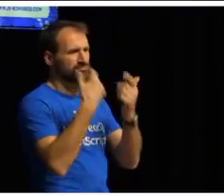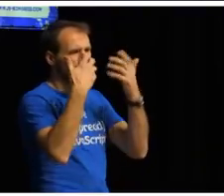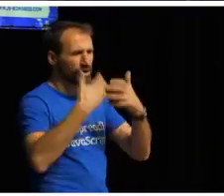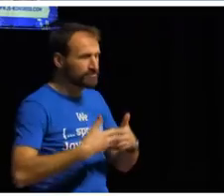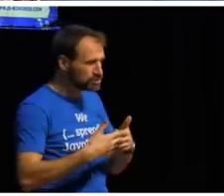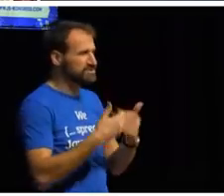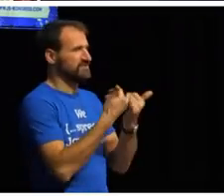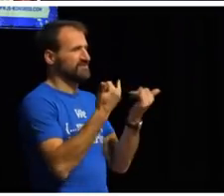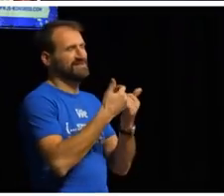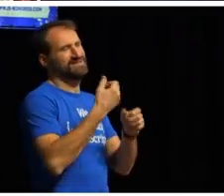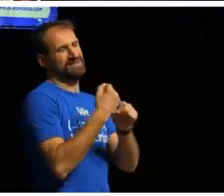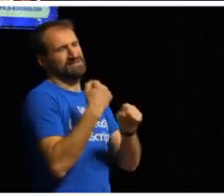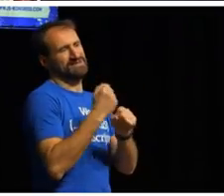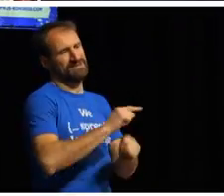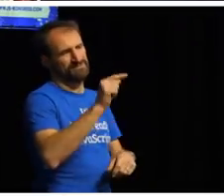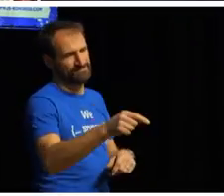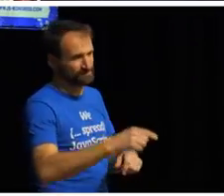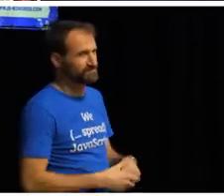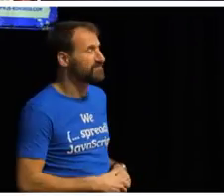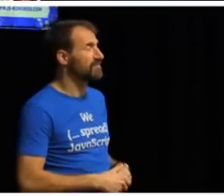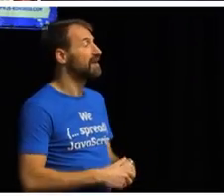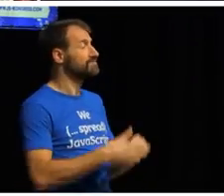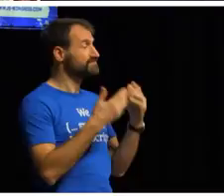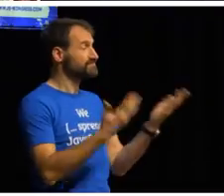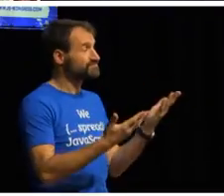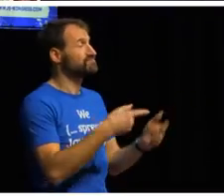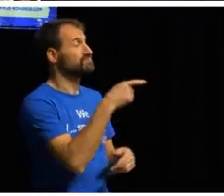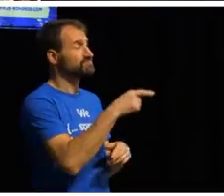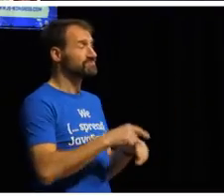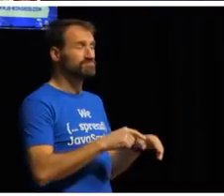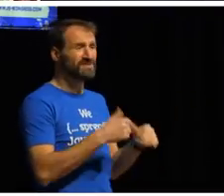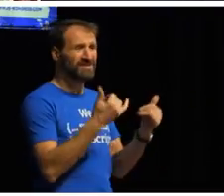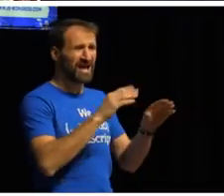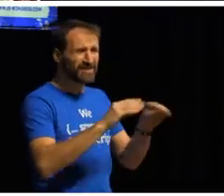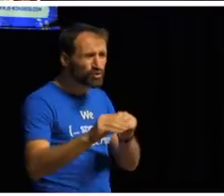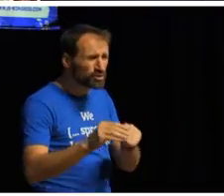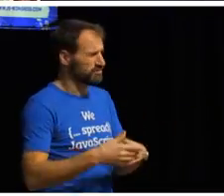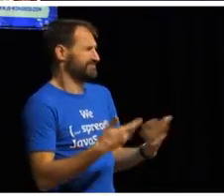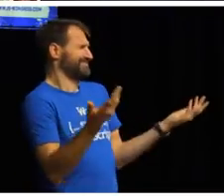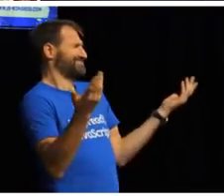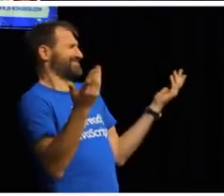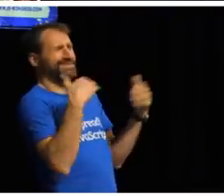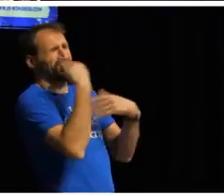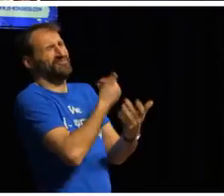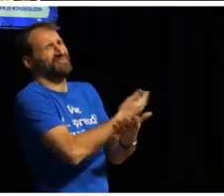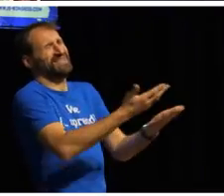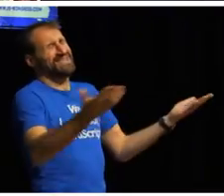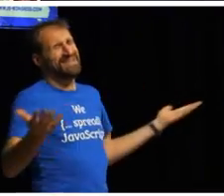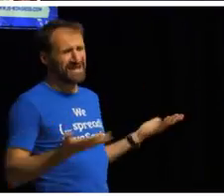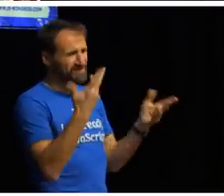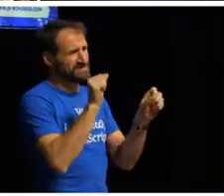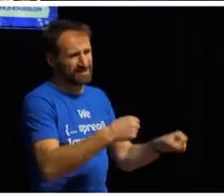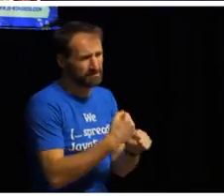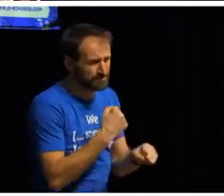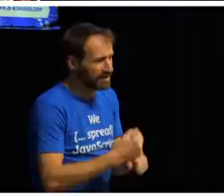quite different. And the applications are very, like there's a lot of stuff you can do with it. First of all,